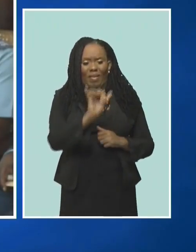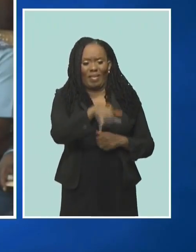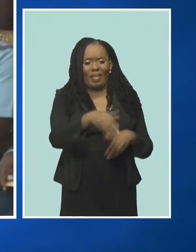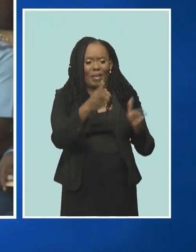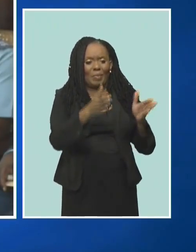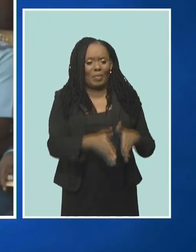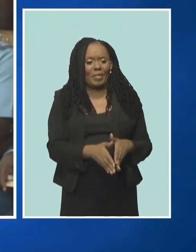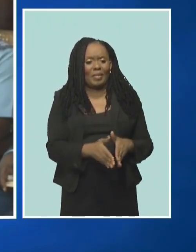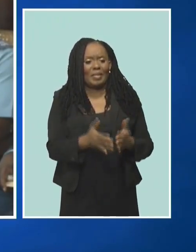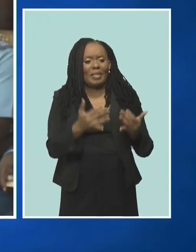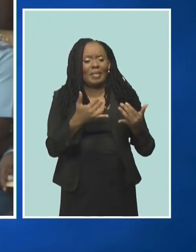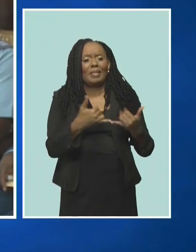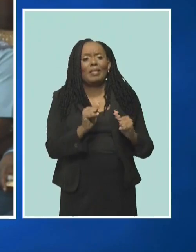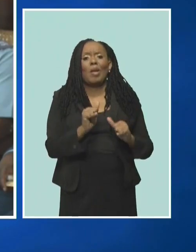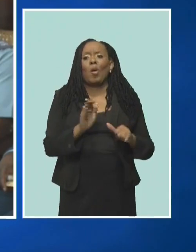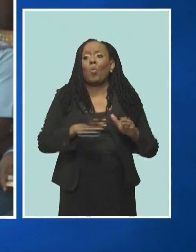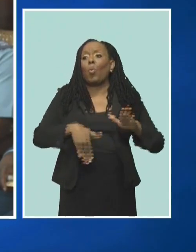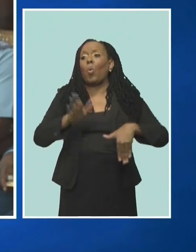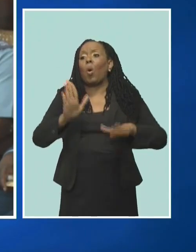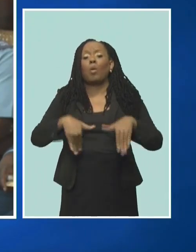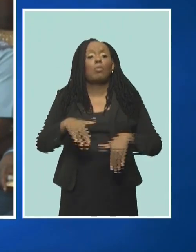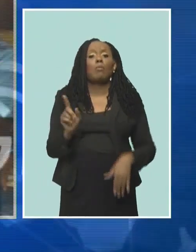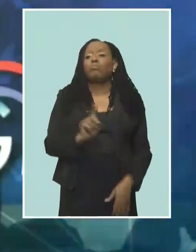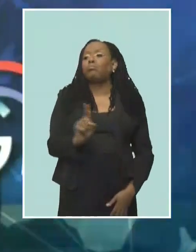after being charged being a nuisance.